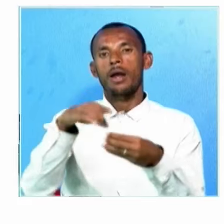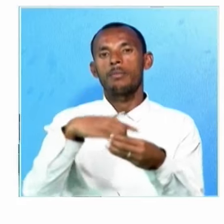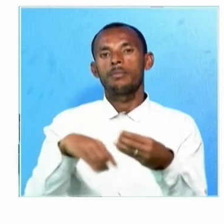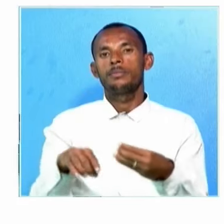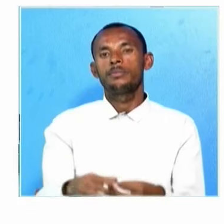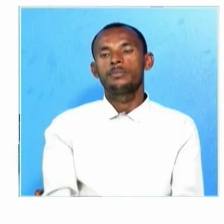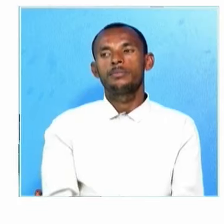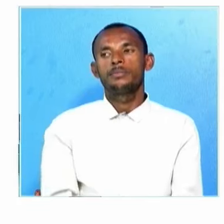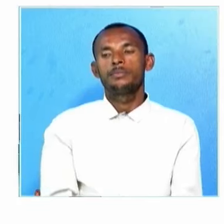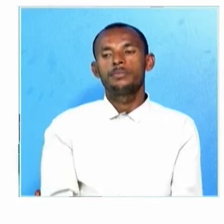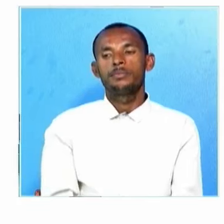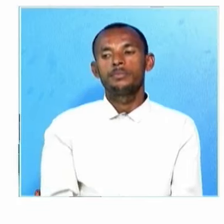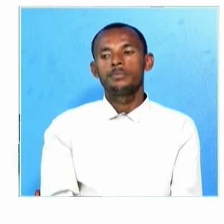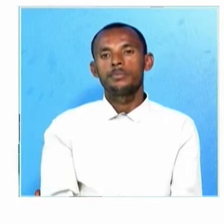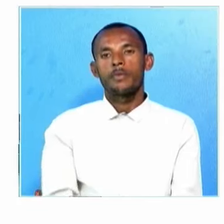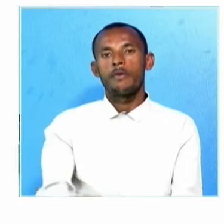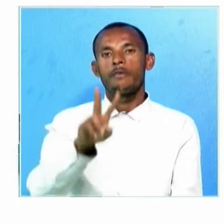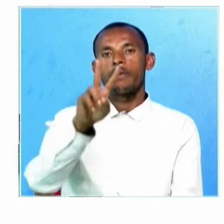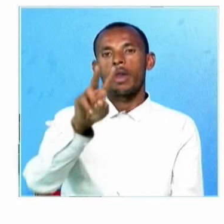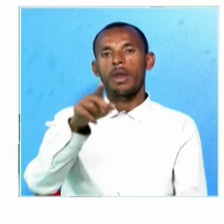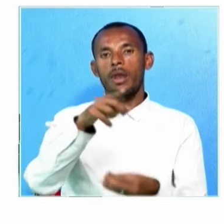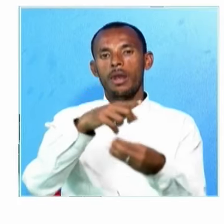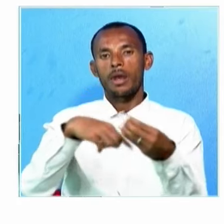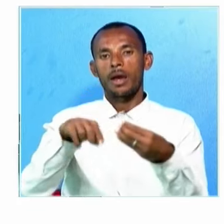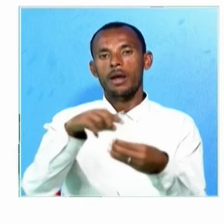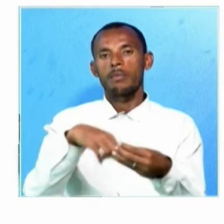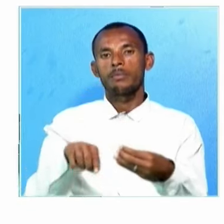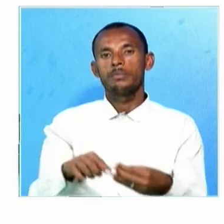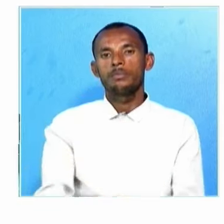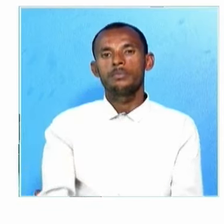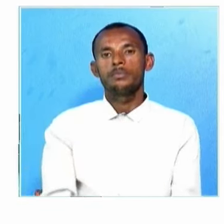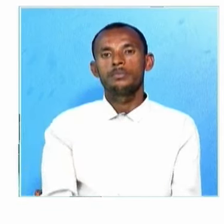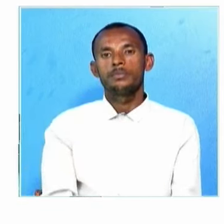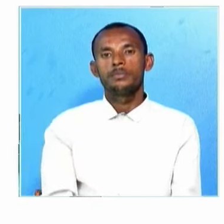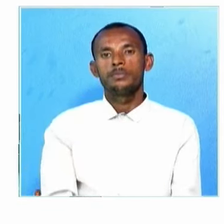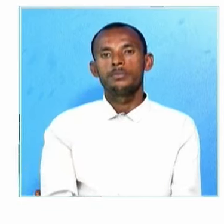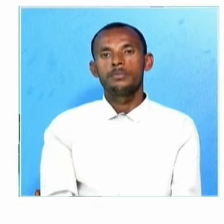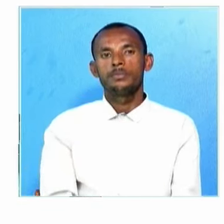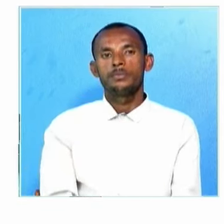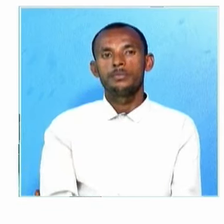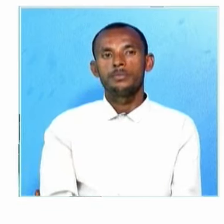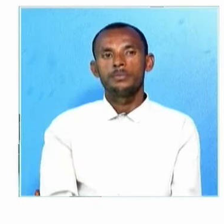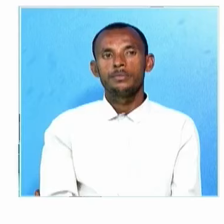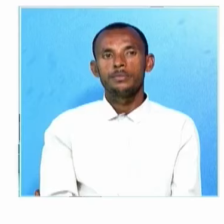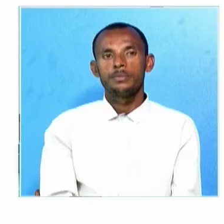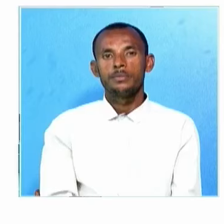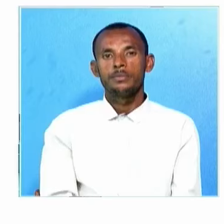Venn diagram. in the following Venn diagram.